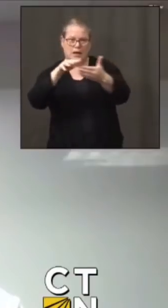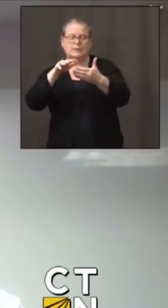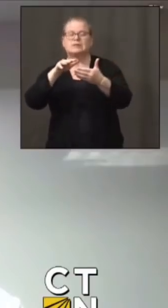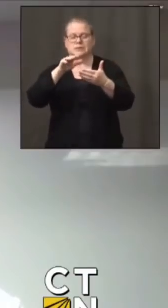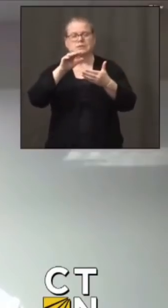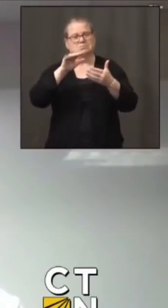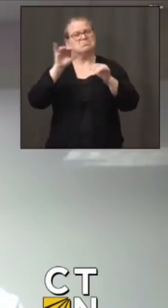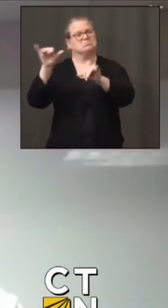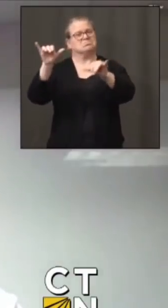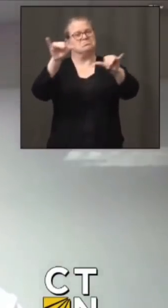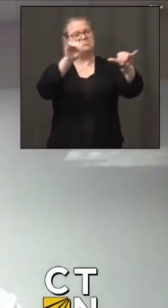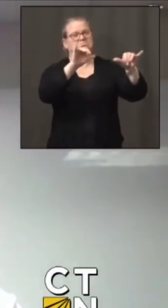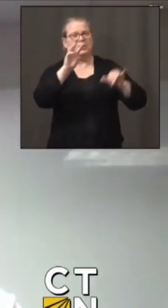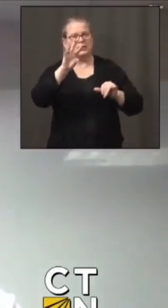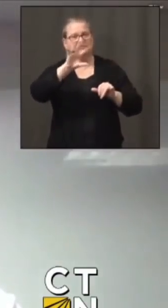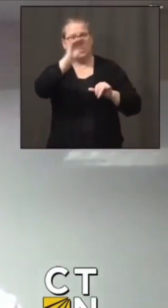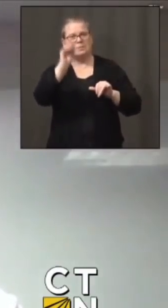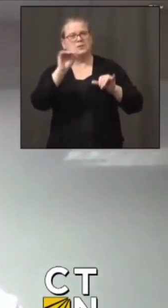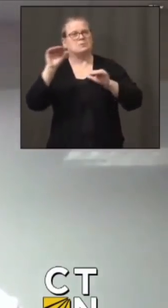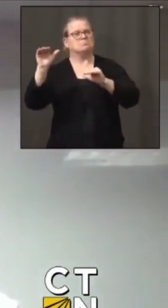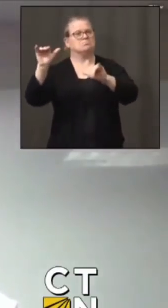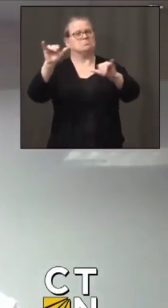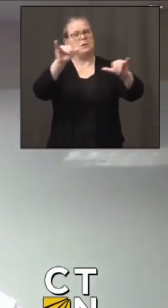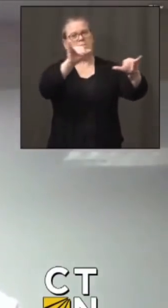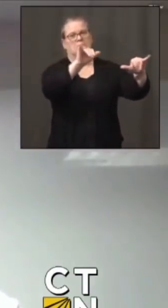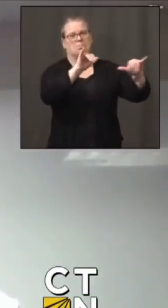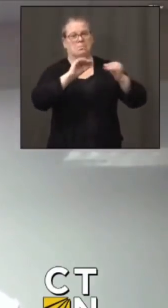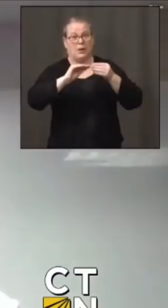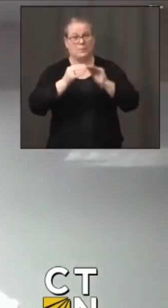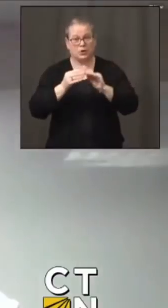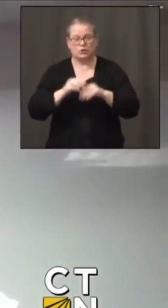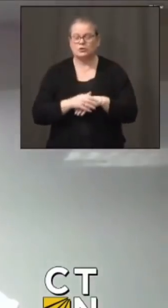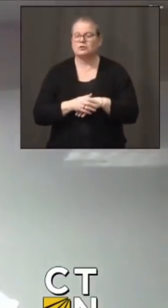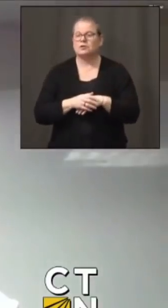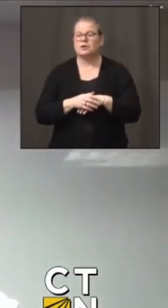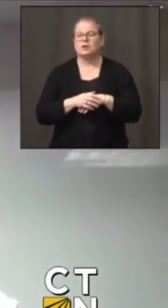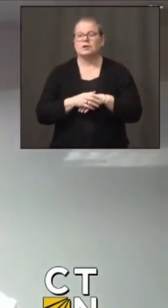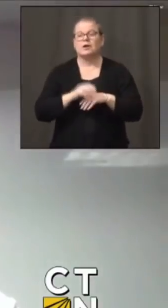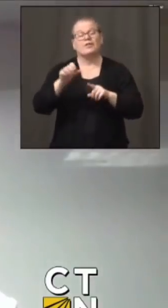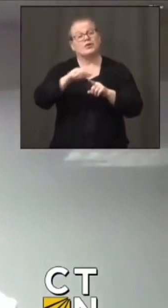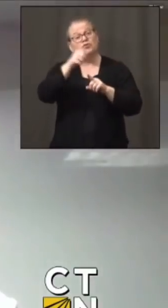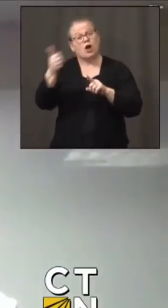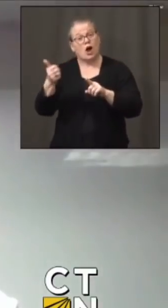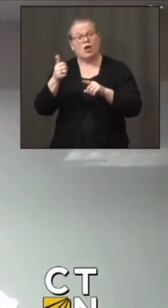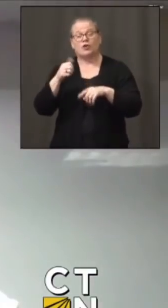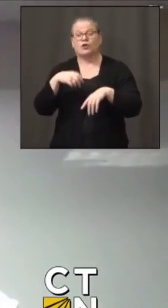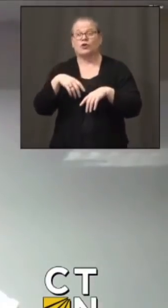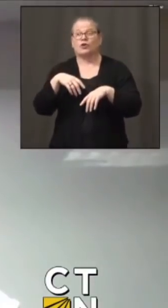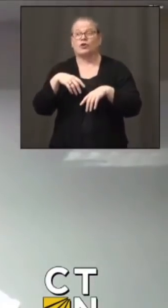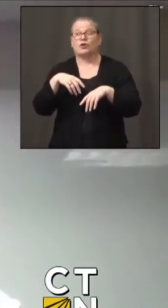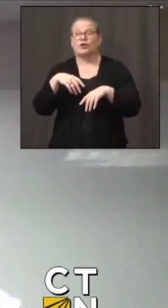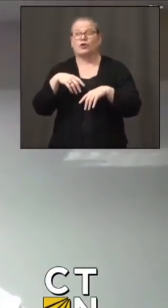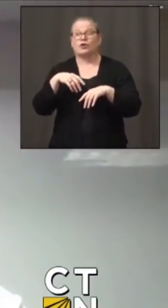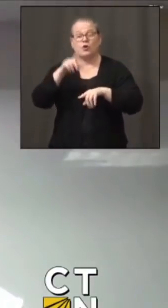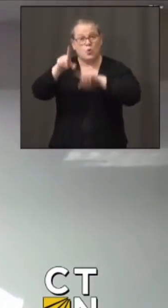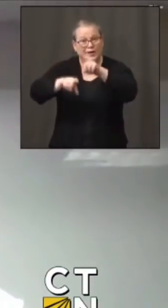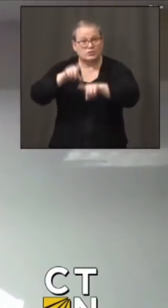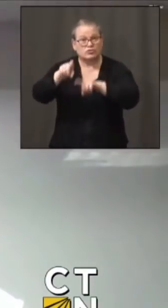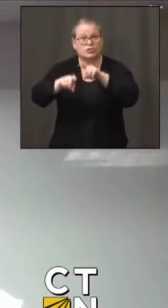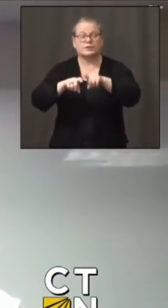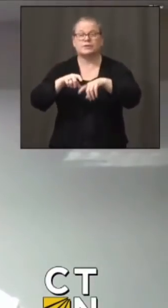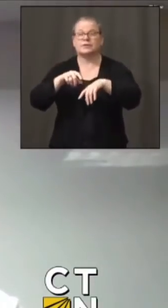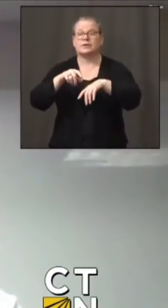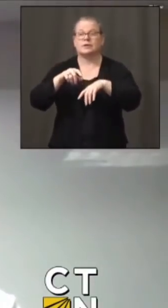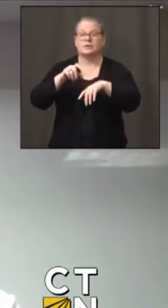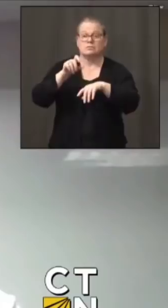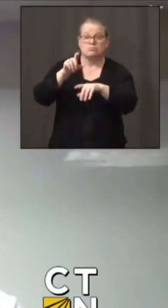number of other data points and other surveys that look at questions such as I spoke as before, would